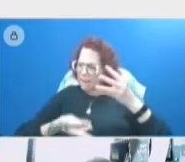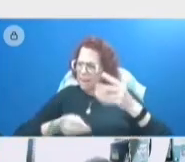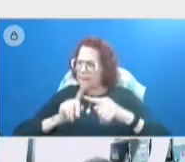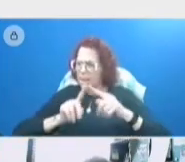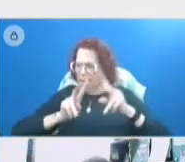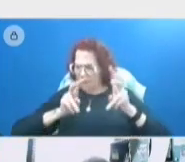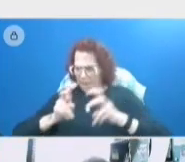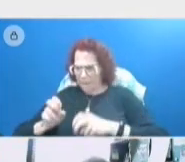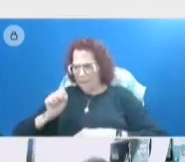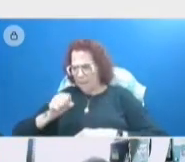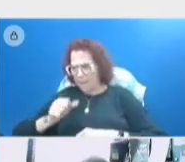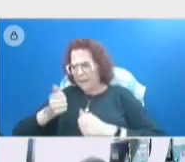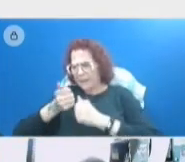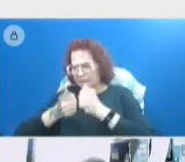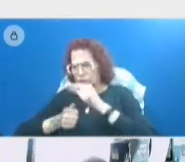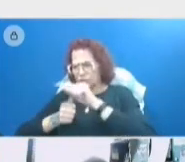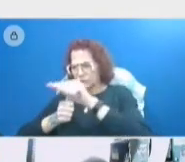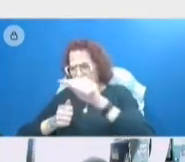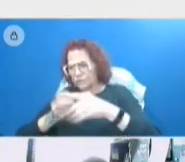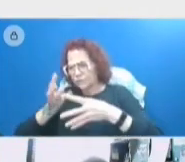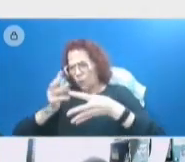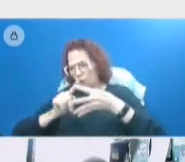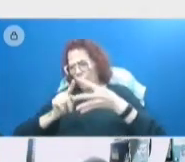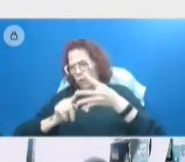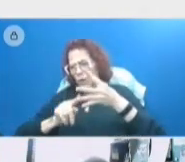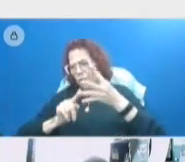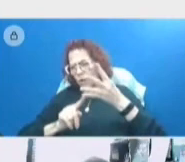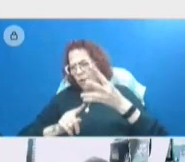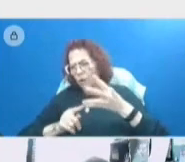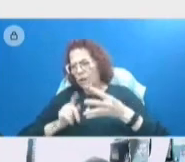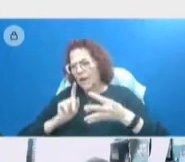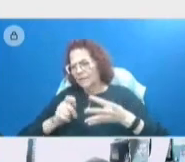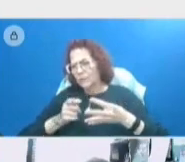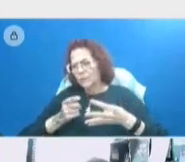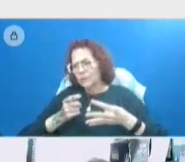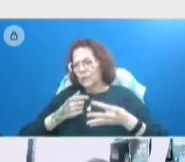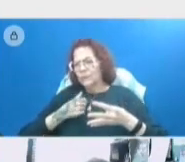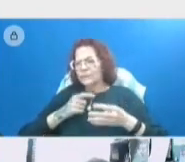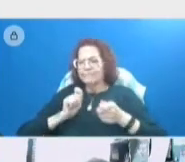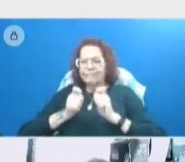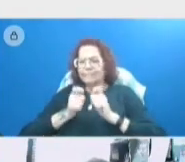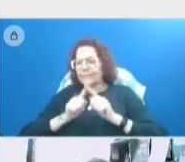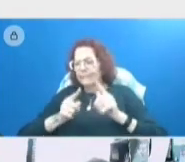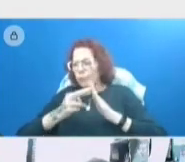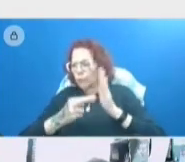categories, there are slightly different rules associated with them.